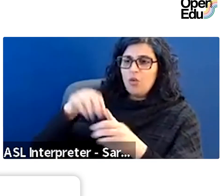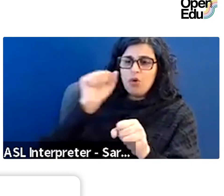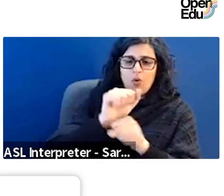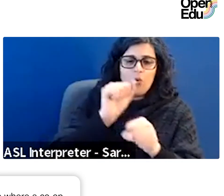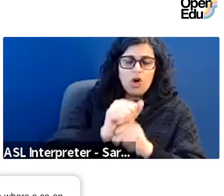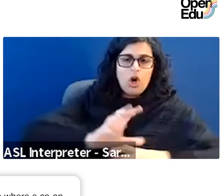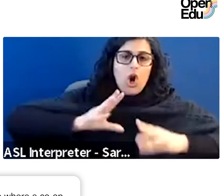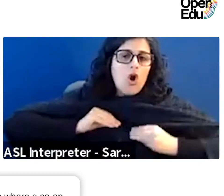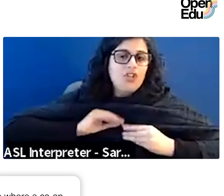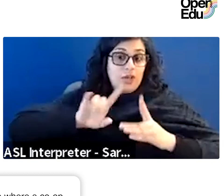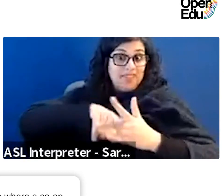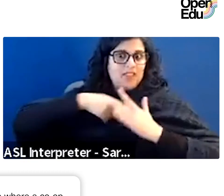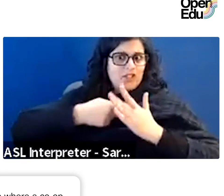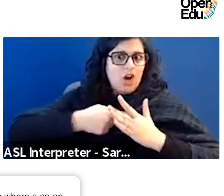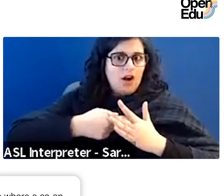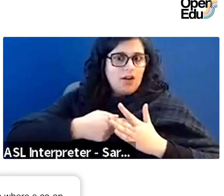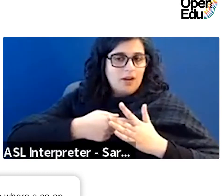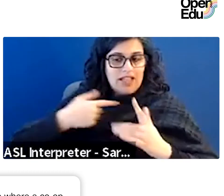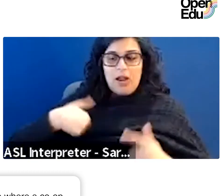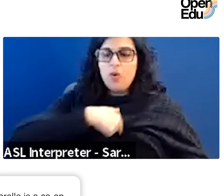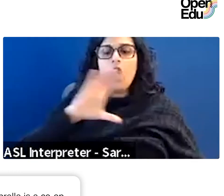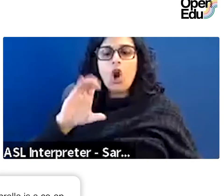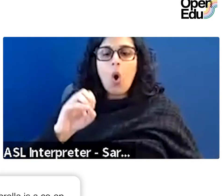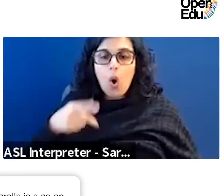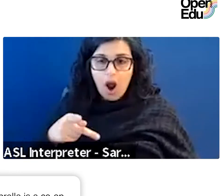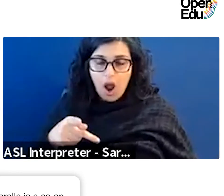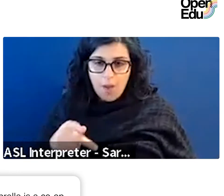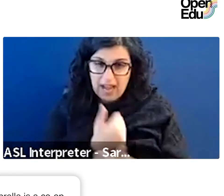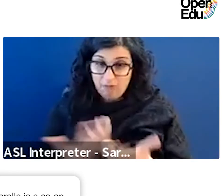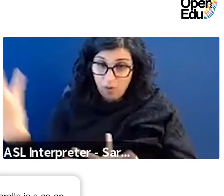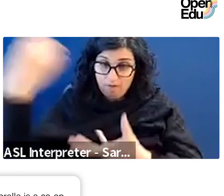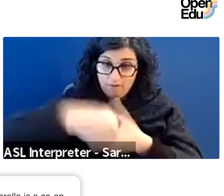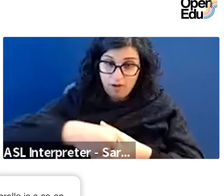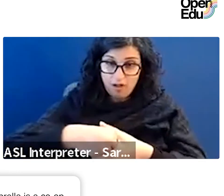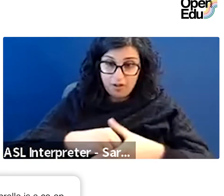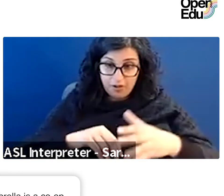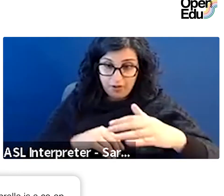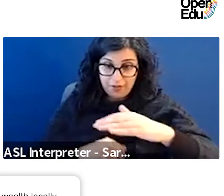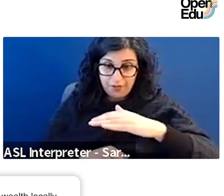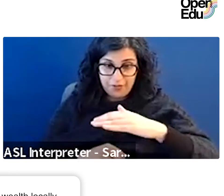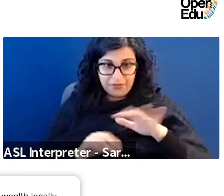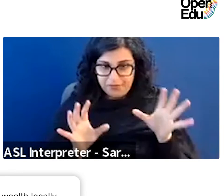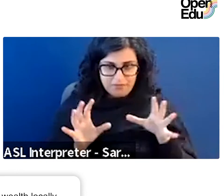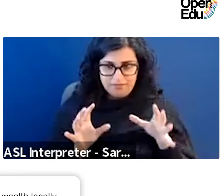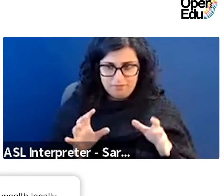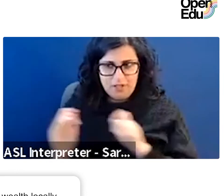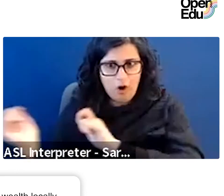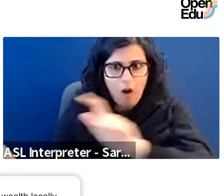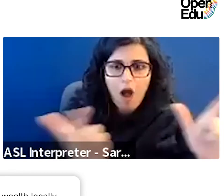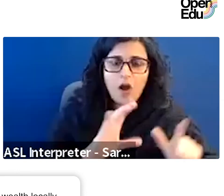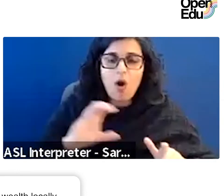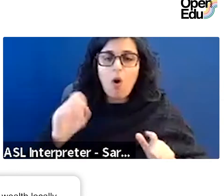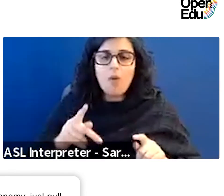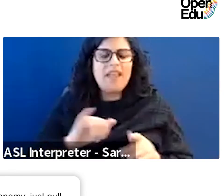forefront. And that's we're a co-op, and every company that's under our umbrella is a co-op. And that's the only way to root wealth locally, and